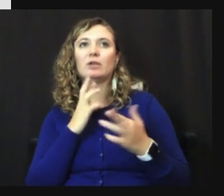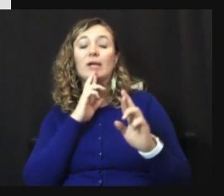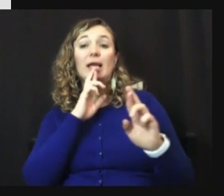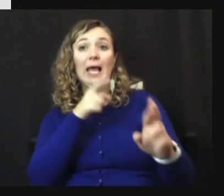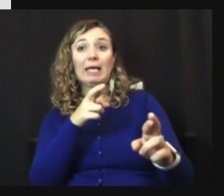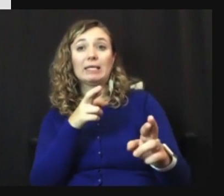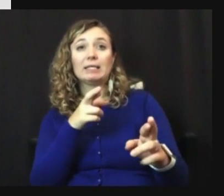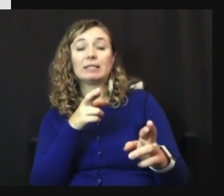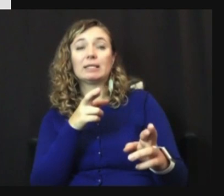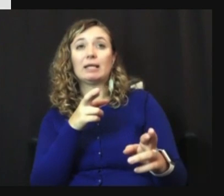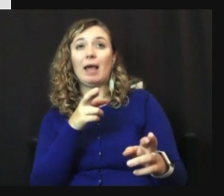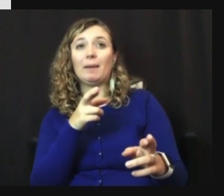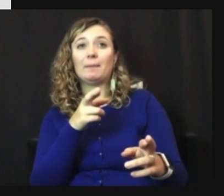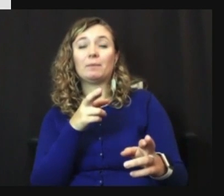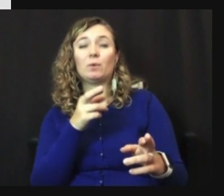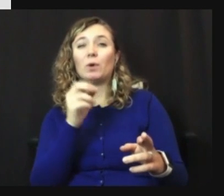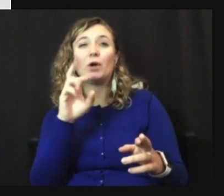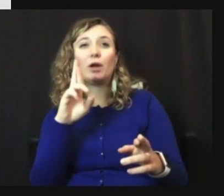are feeling.